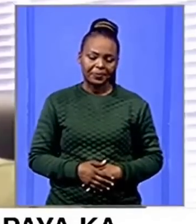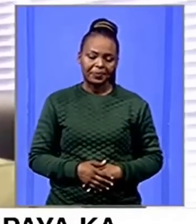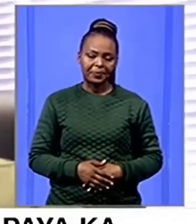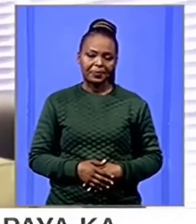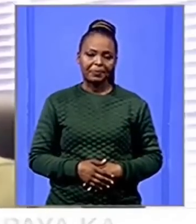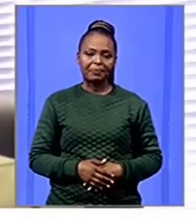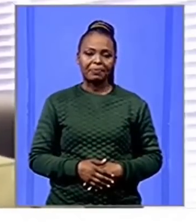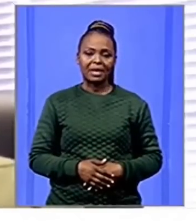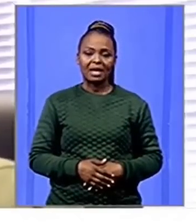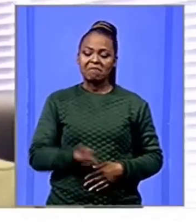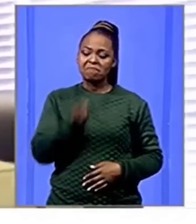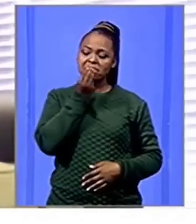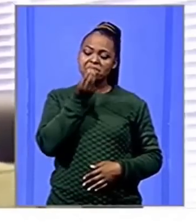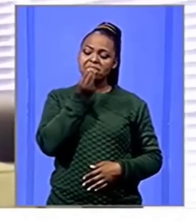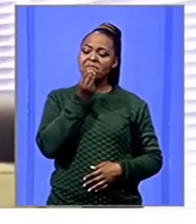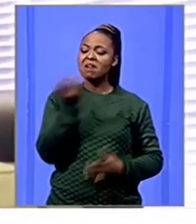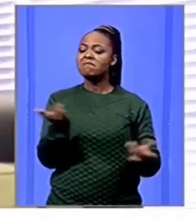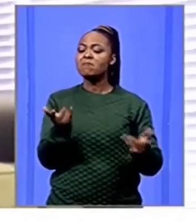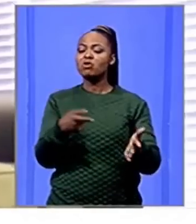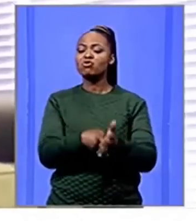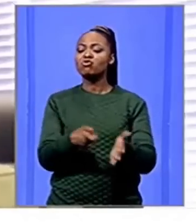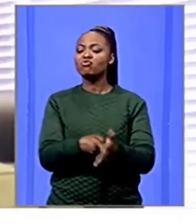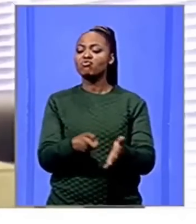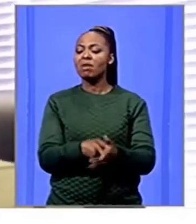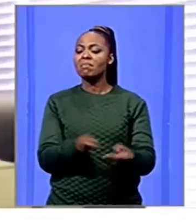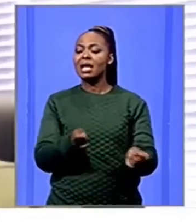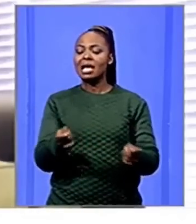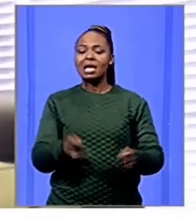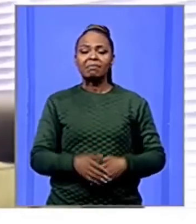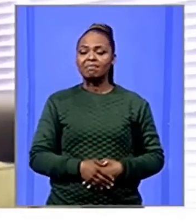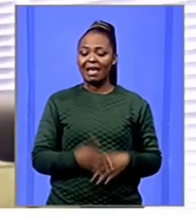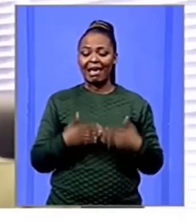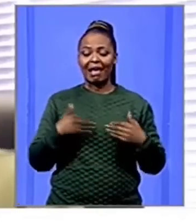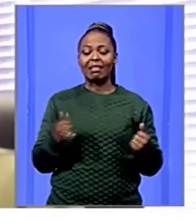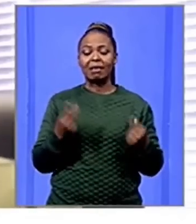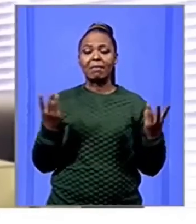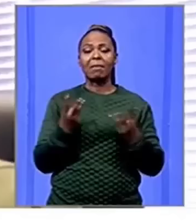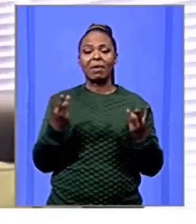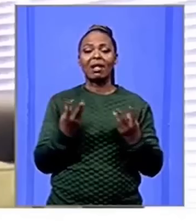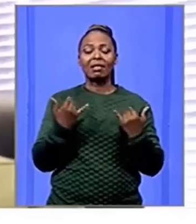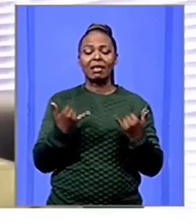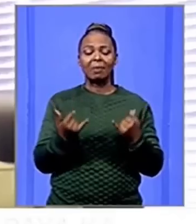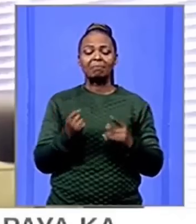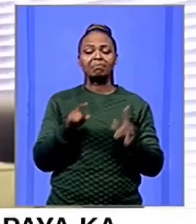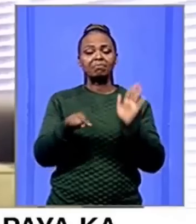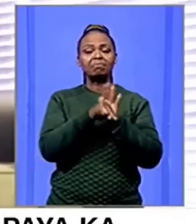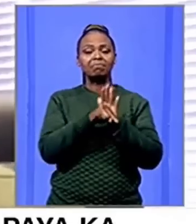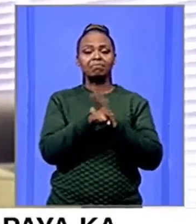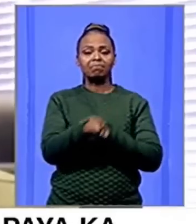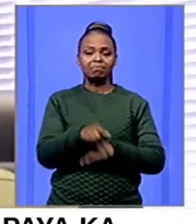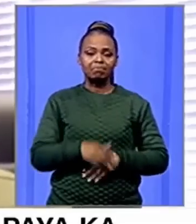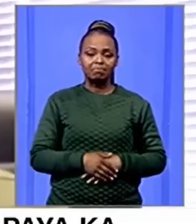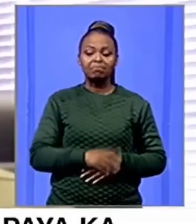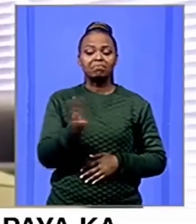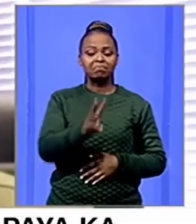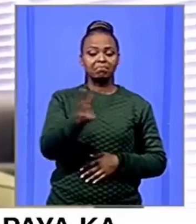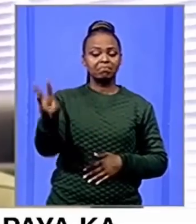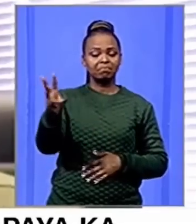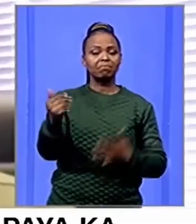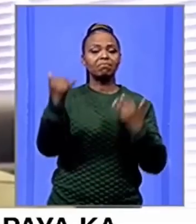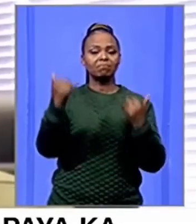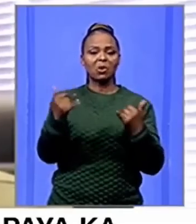food frequently during load shedding can have long-term health implications. And dietitians often warn that some fast foods are quite high in fat